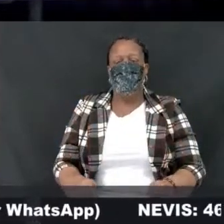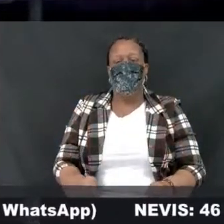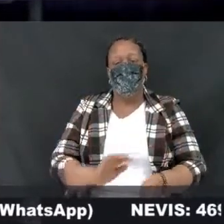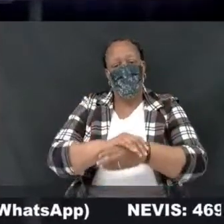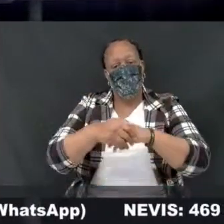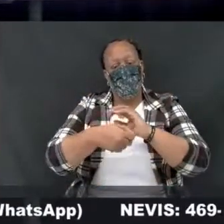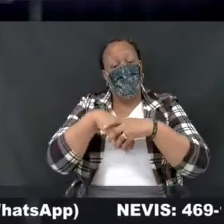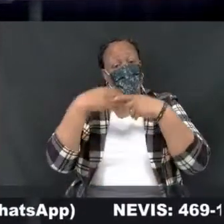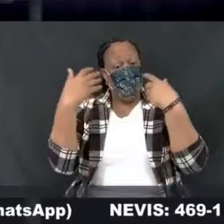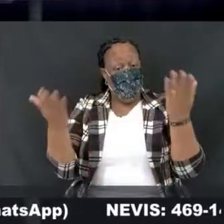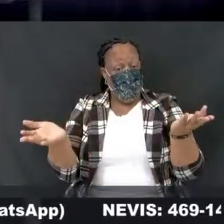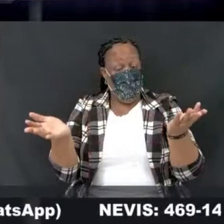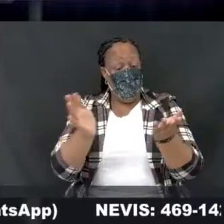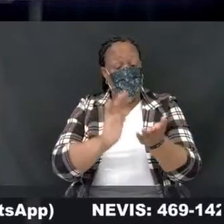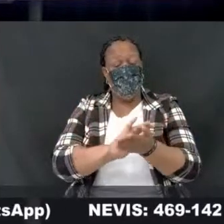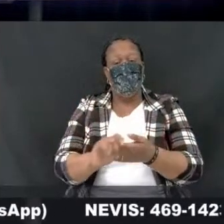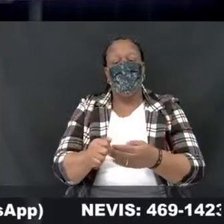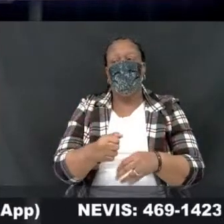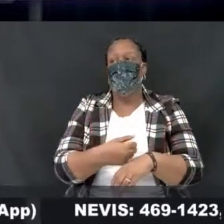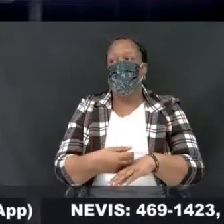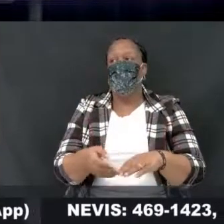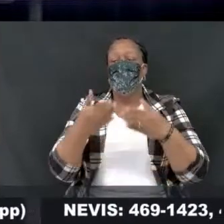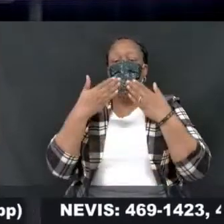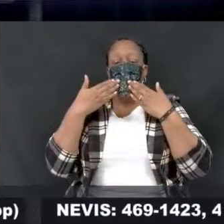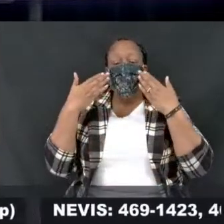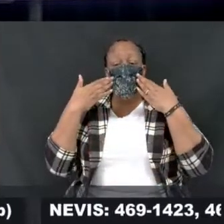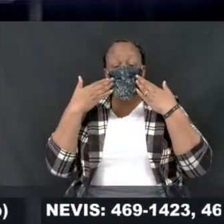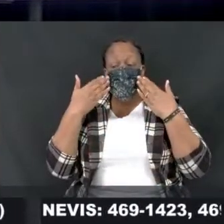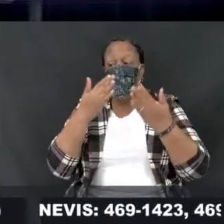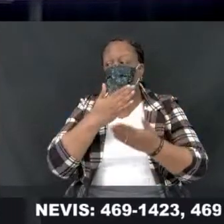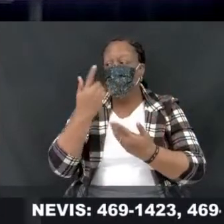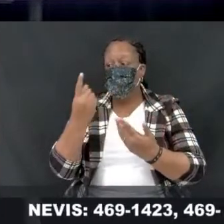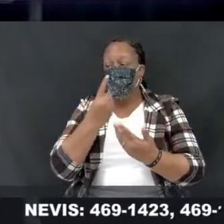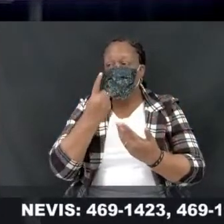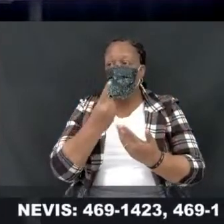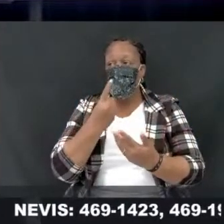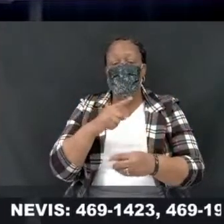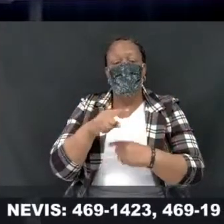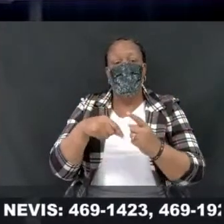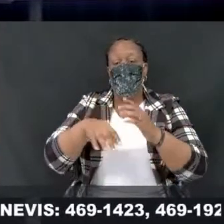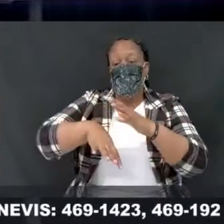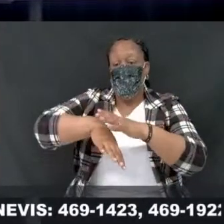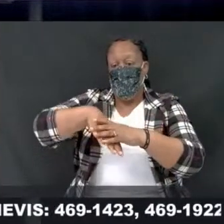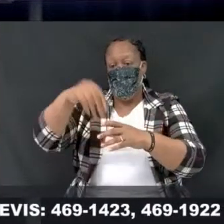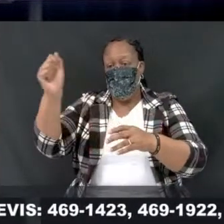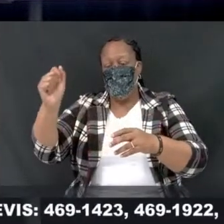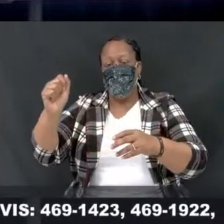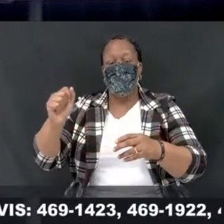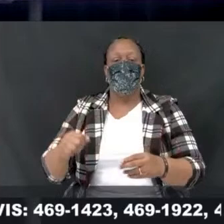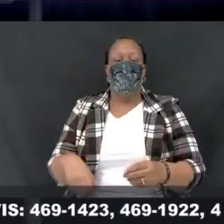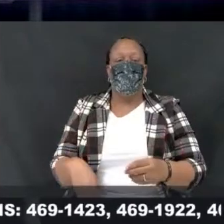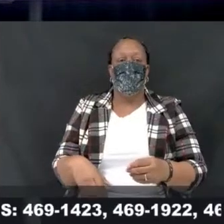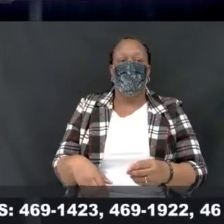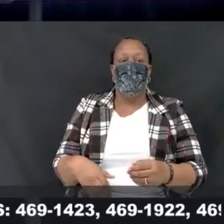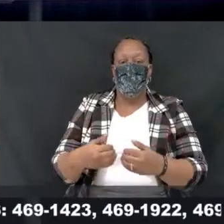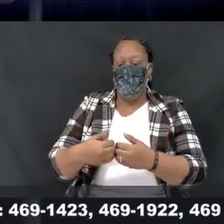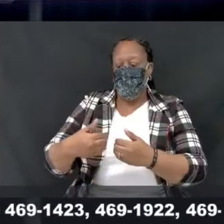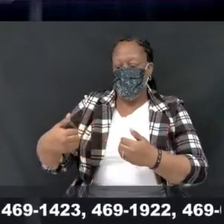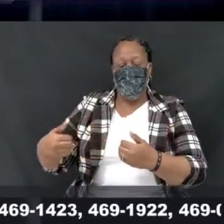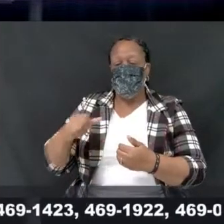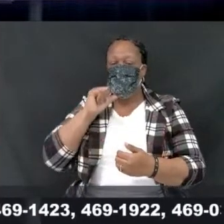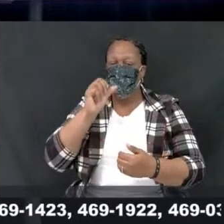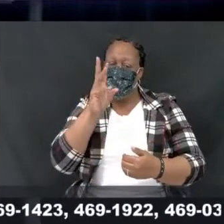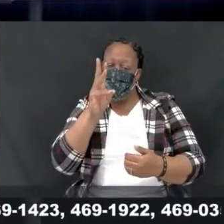and sanitization behavior, wear a face mask when in public, maintain a safe distance from others when in